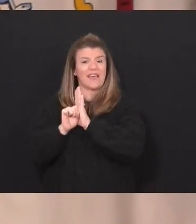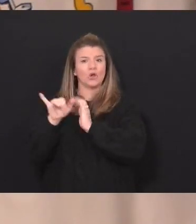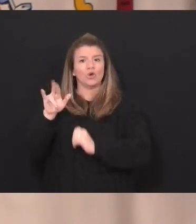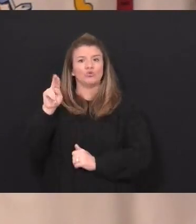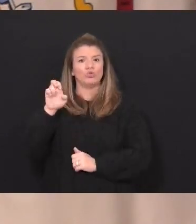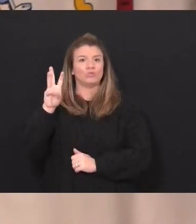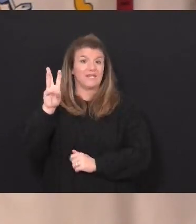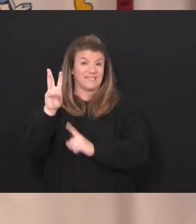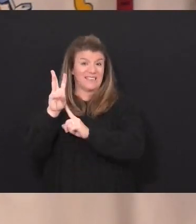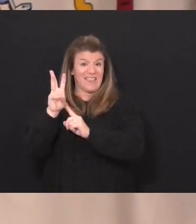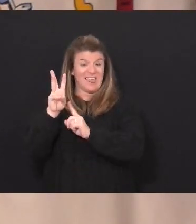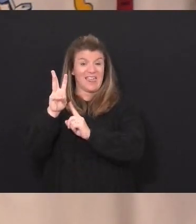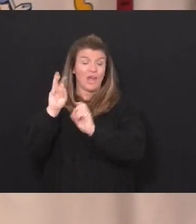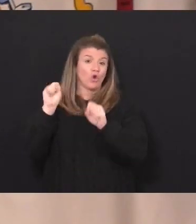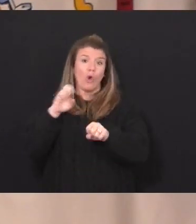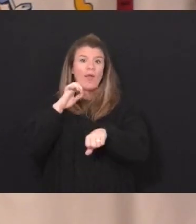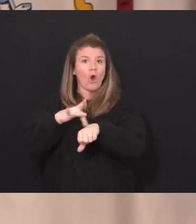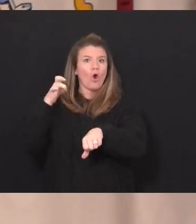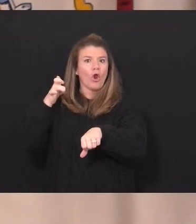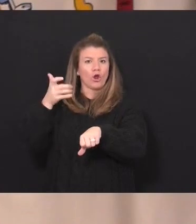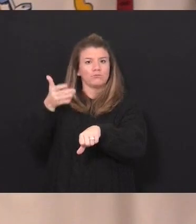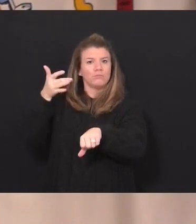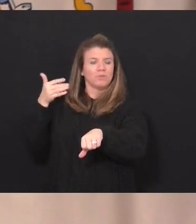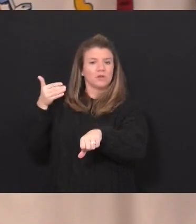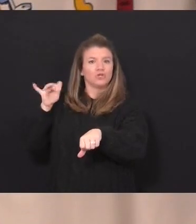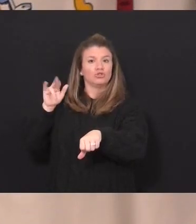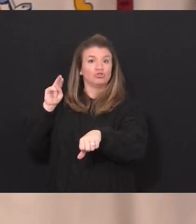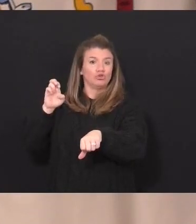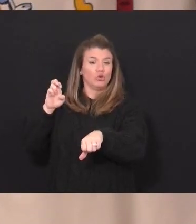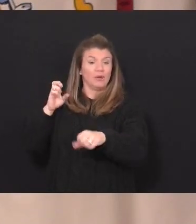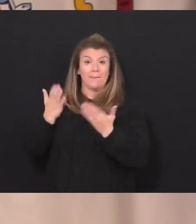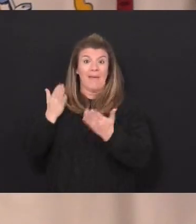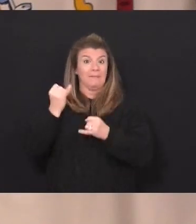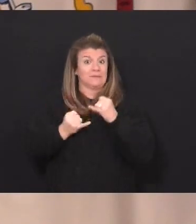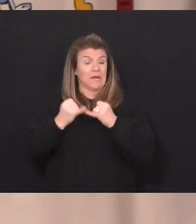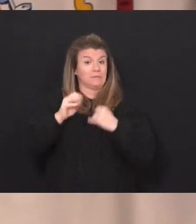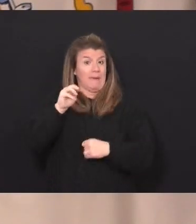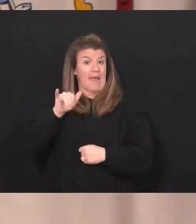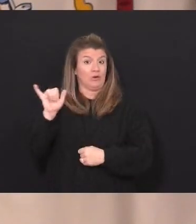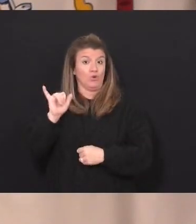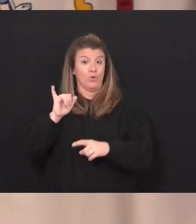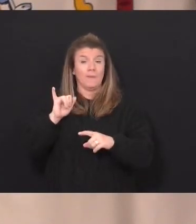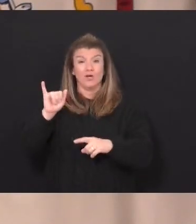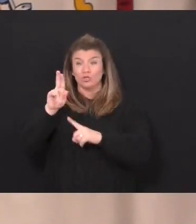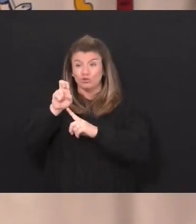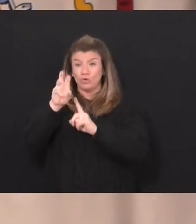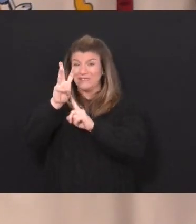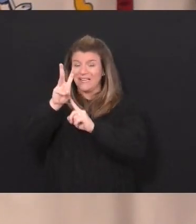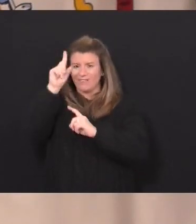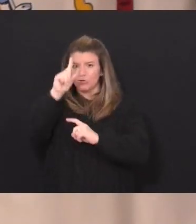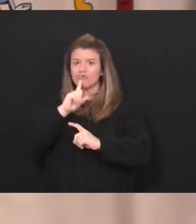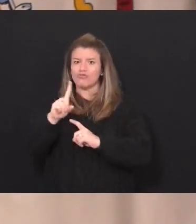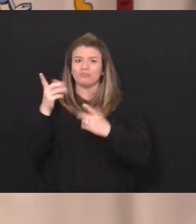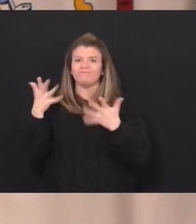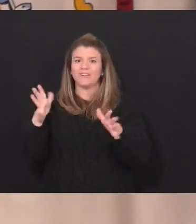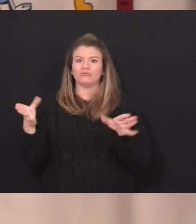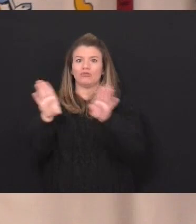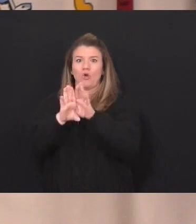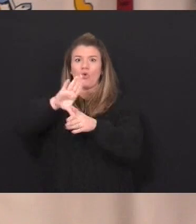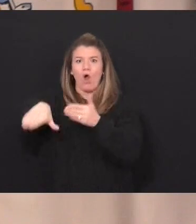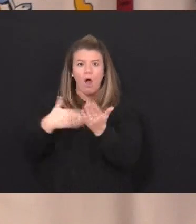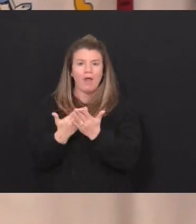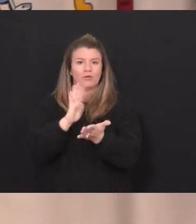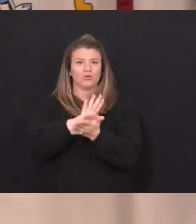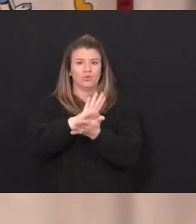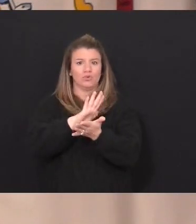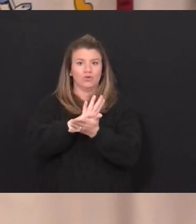know, whether it be earlier days of June or maybe even the last days of May. But June the 6th ensures us that all the schools will